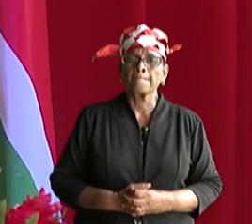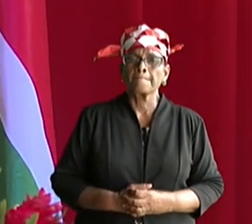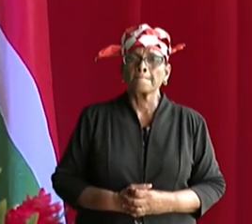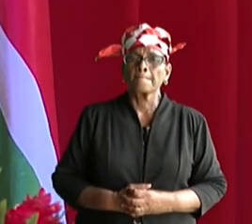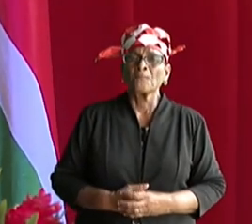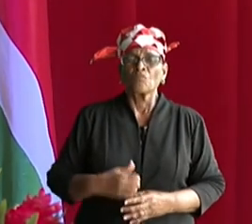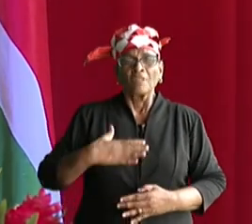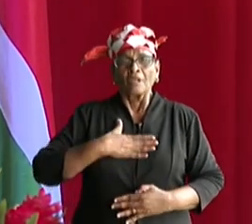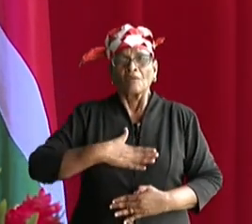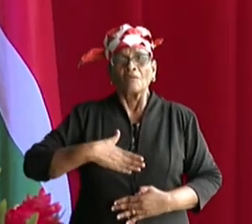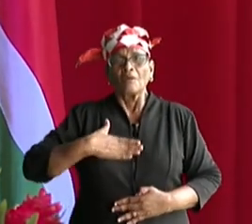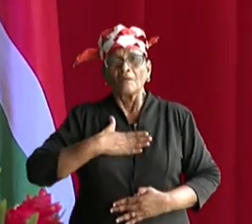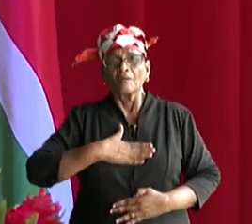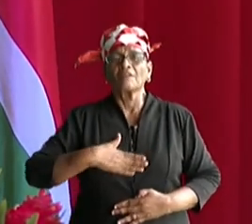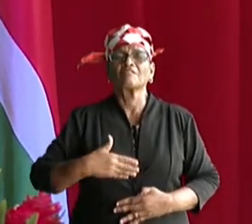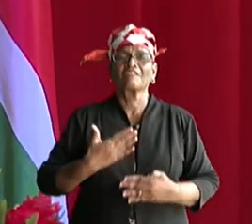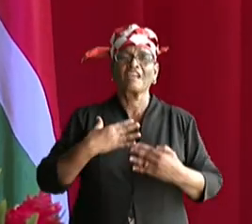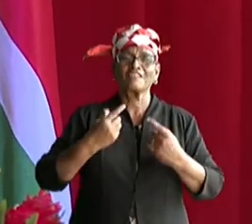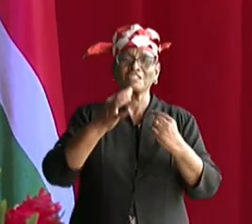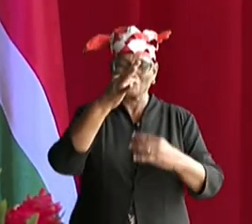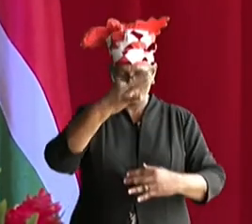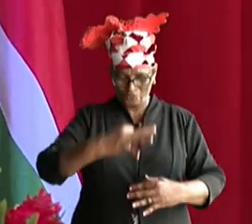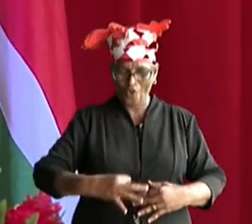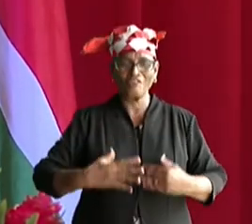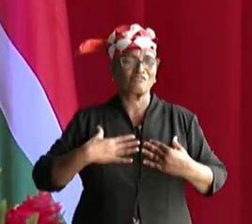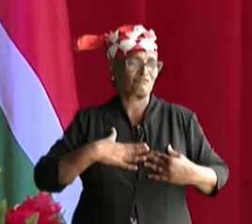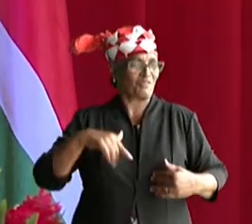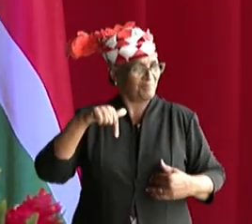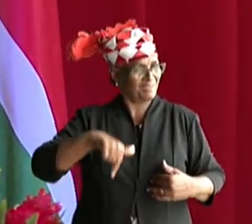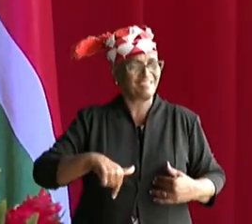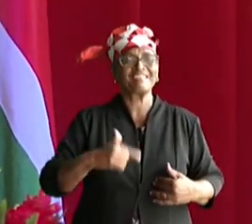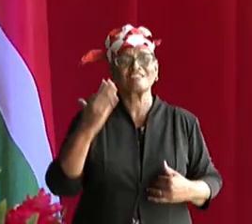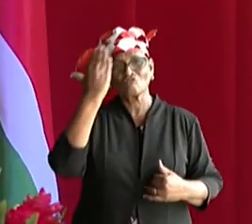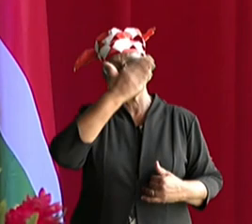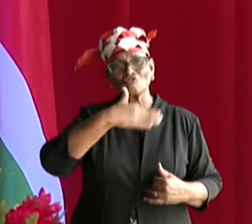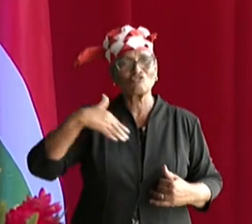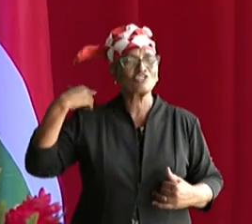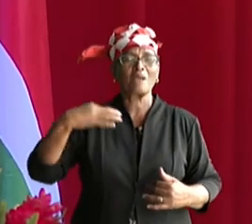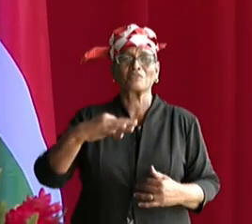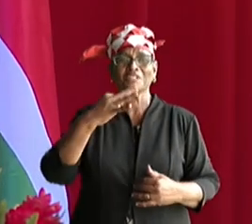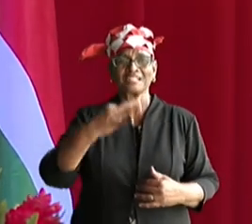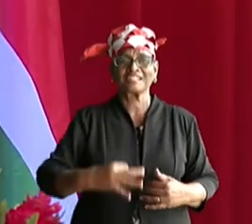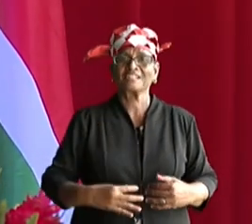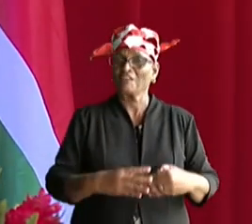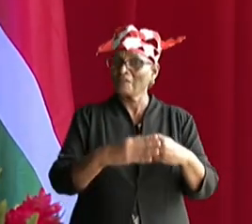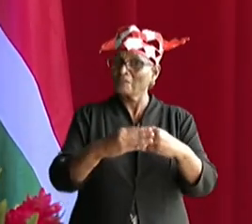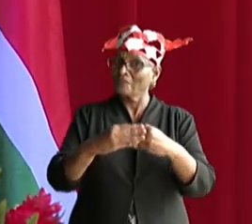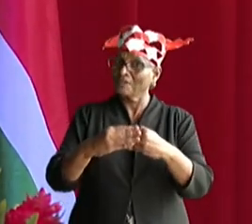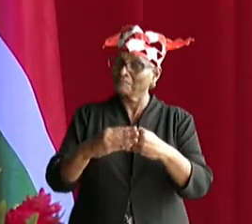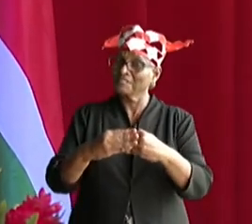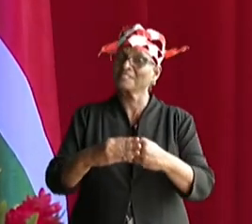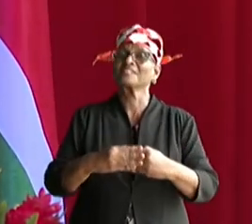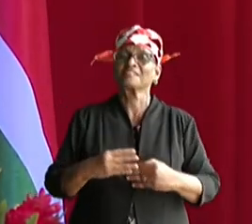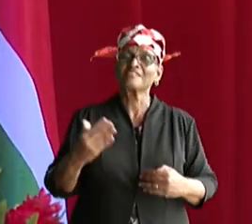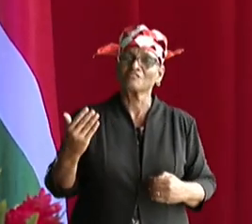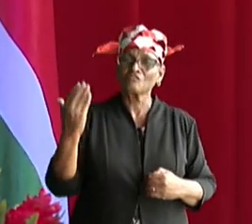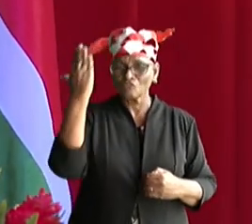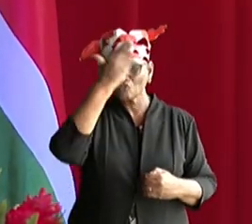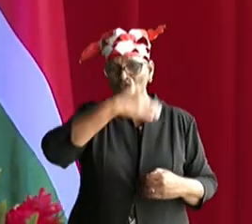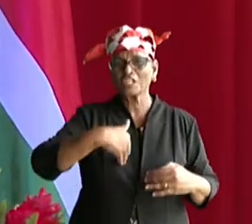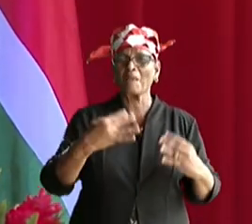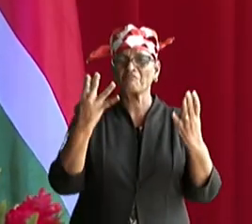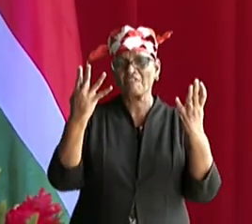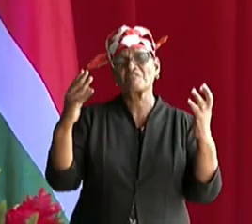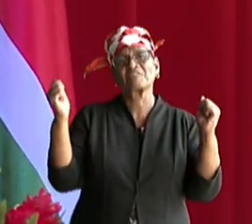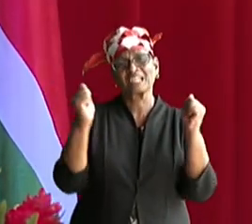We feel at home here in Suriname. In congratulating Suriname on the 45th